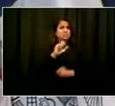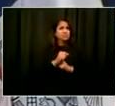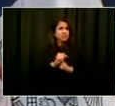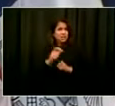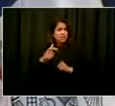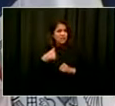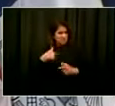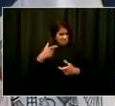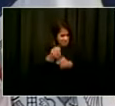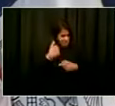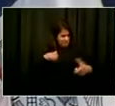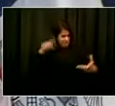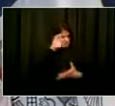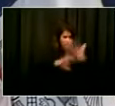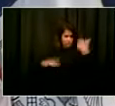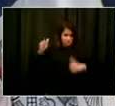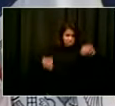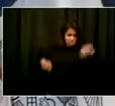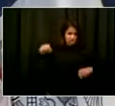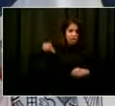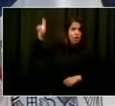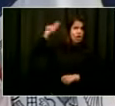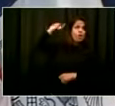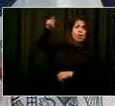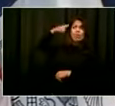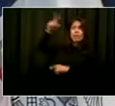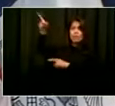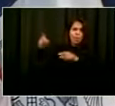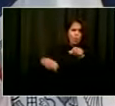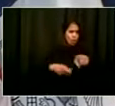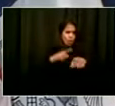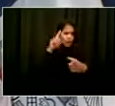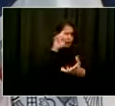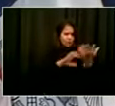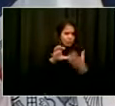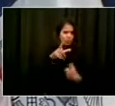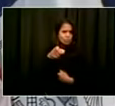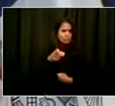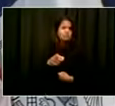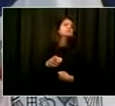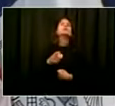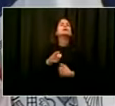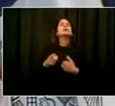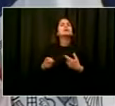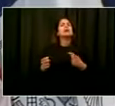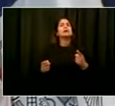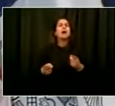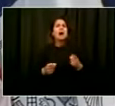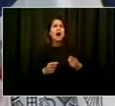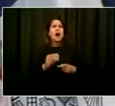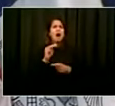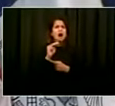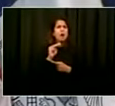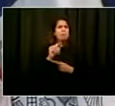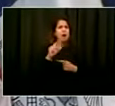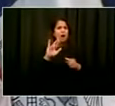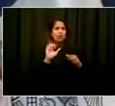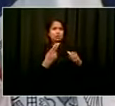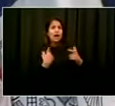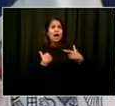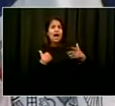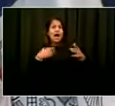that because there's been a difference in the data before, we should take an action now based on that. I would say no, we have a very specific and